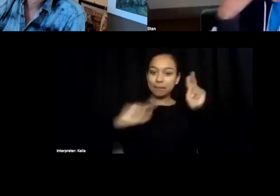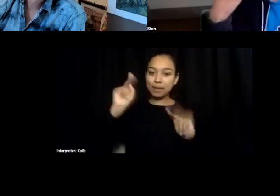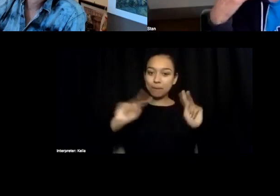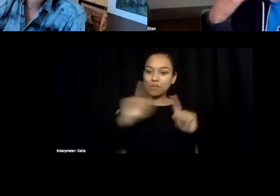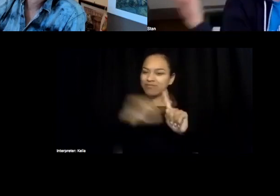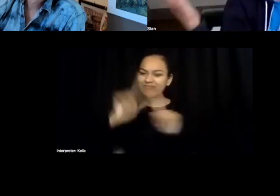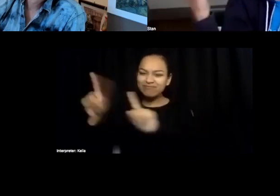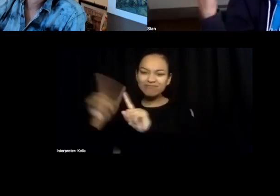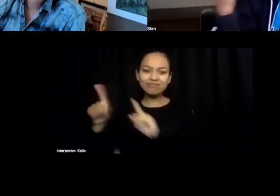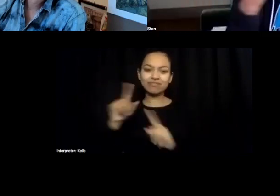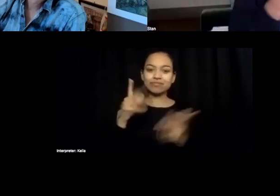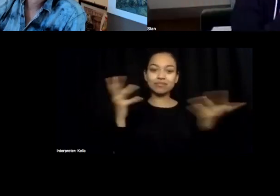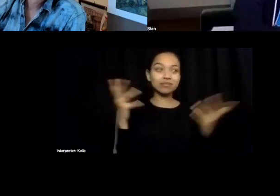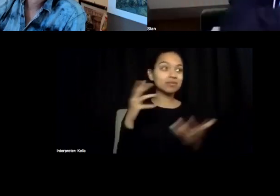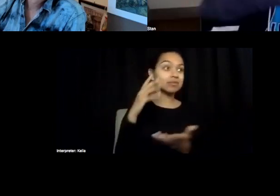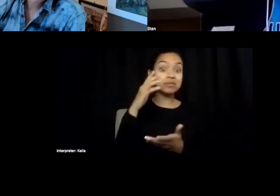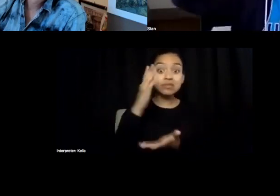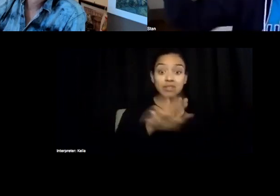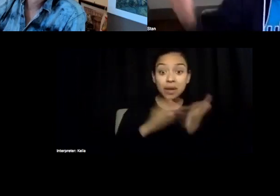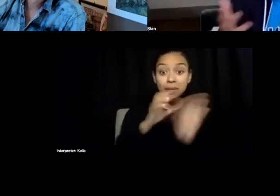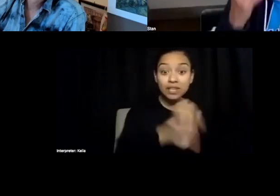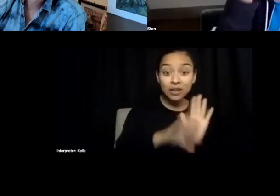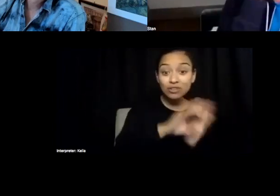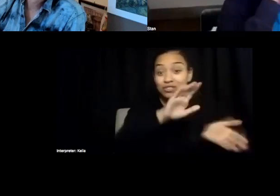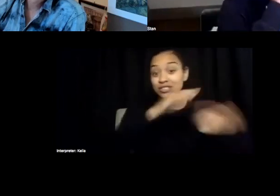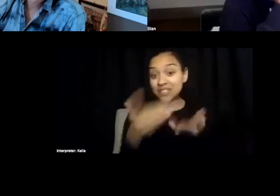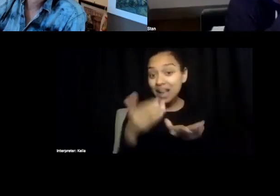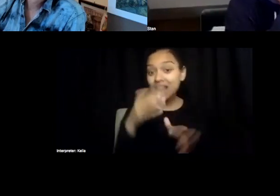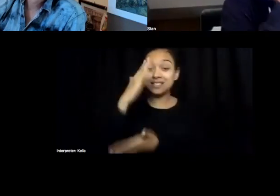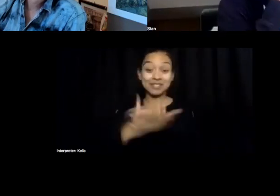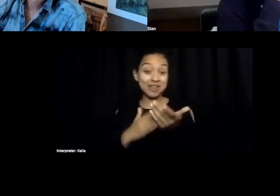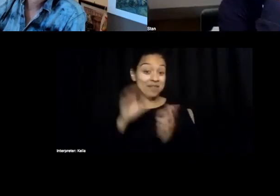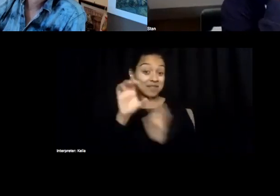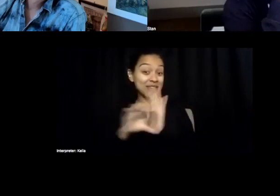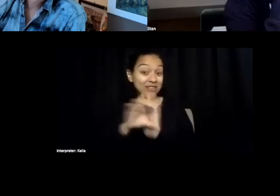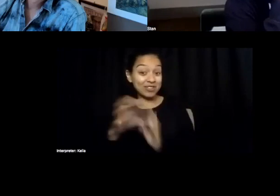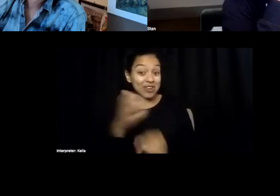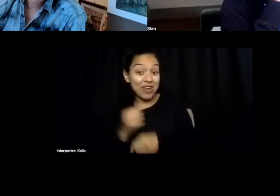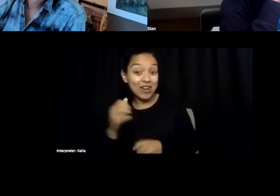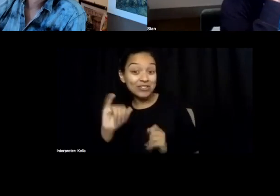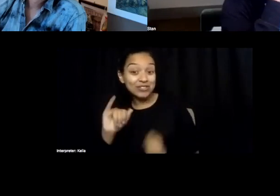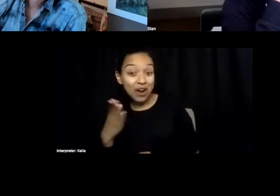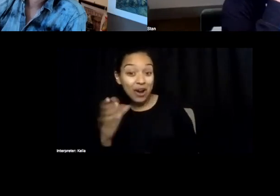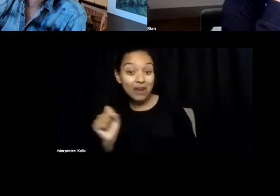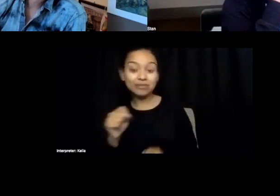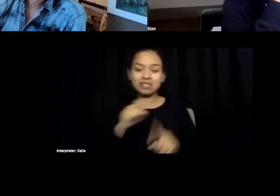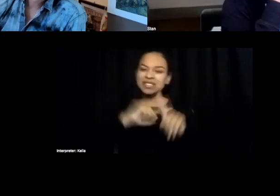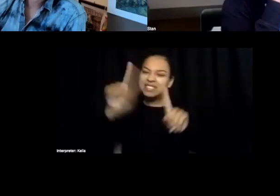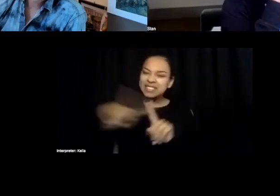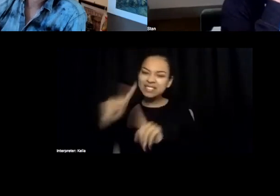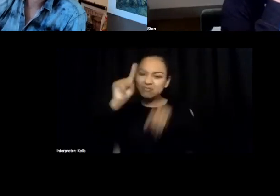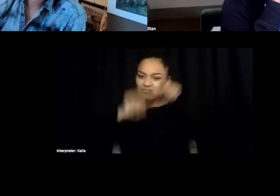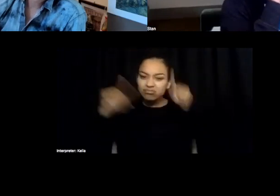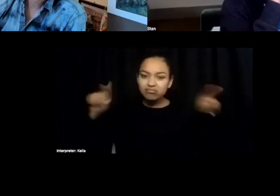people died. They got new jobs. It was like life. I liked that a lot. Yeah. Yeah.